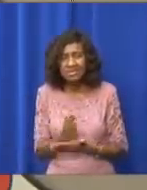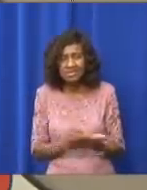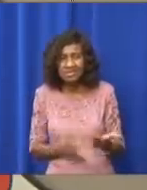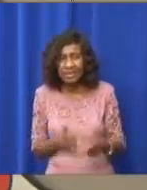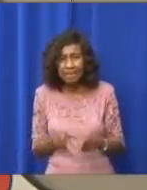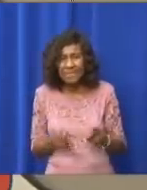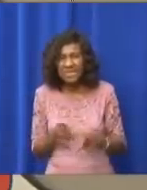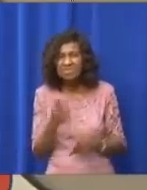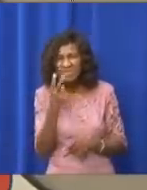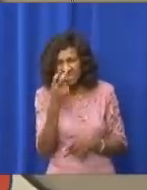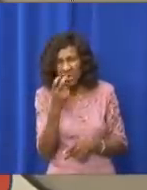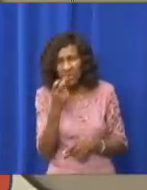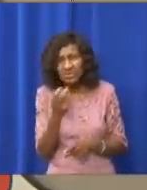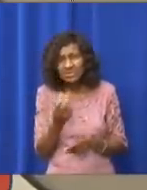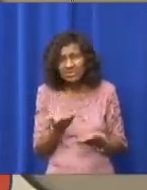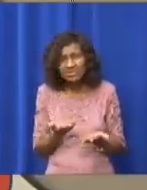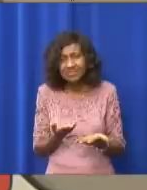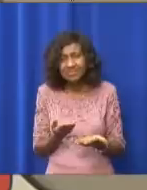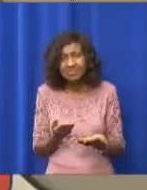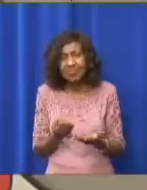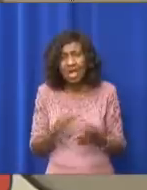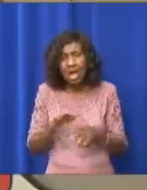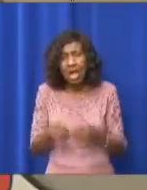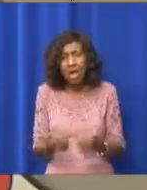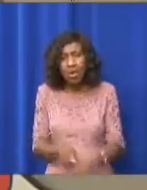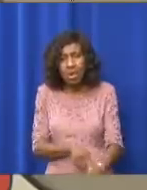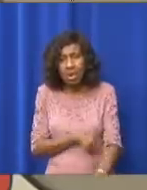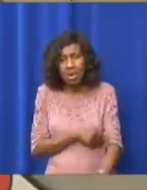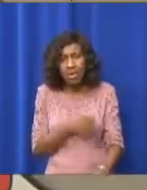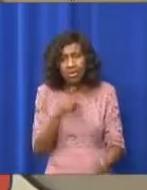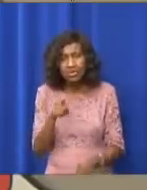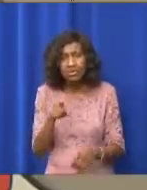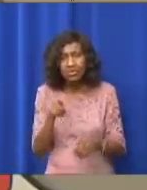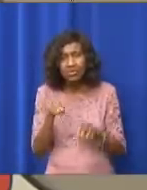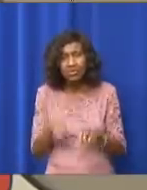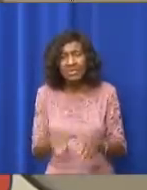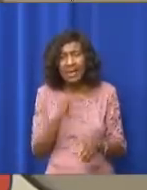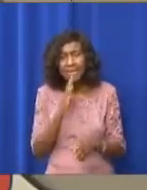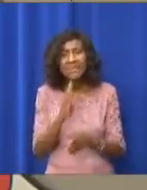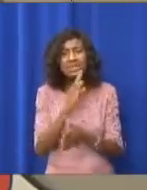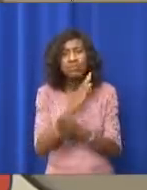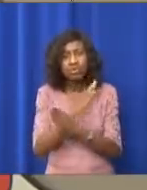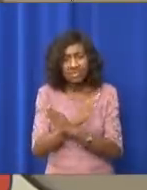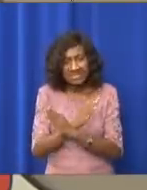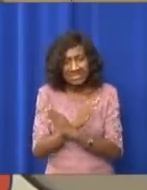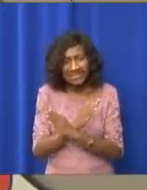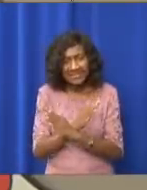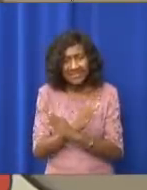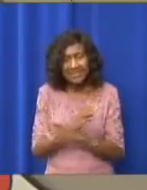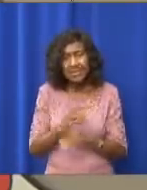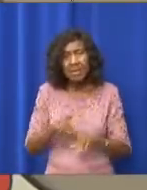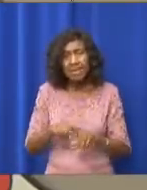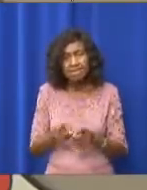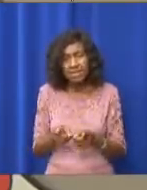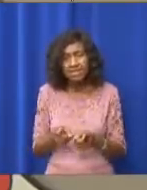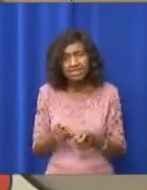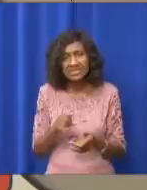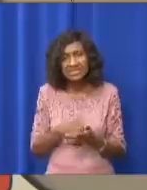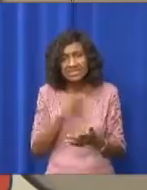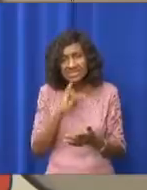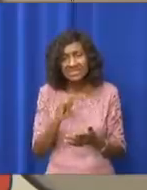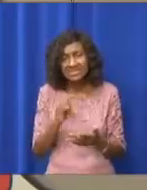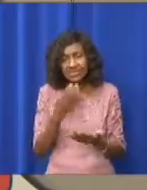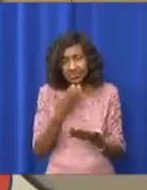how long such immunity could last, this could be a very important additional tool in our armoury